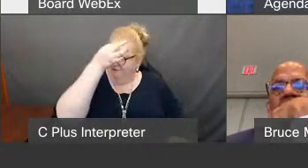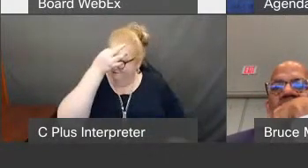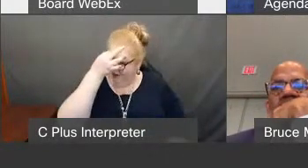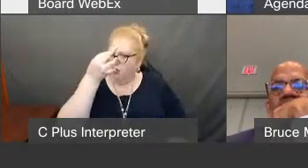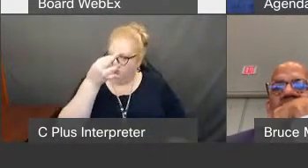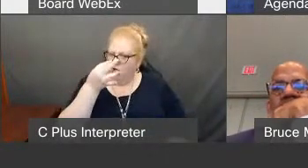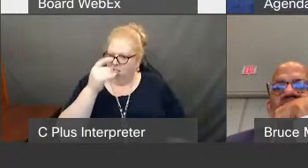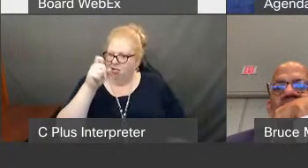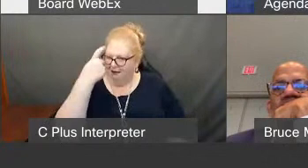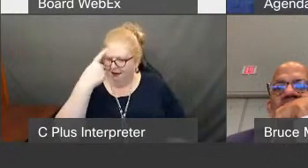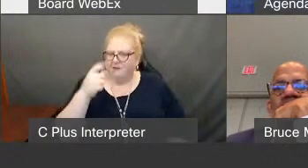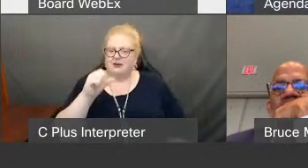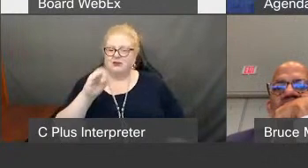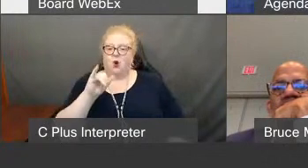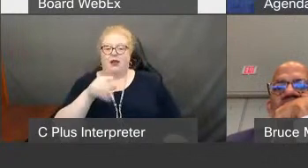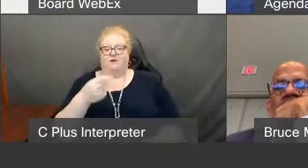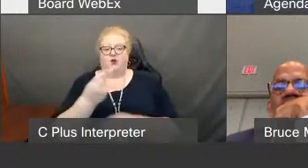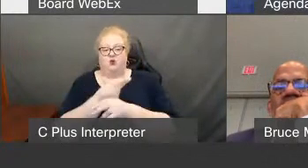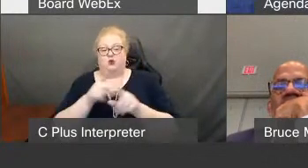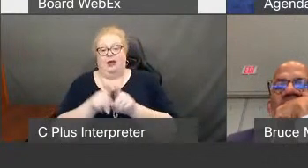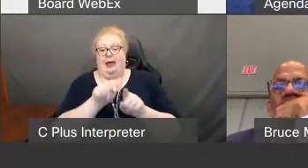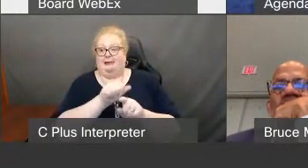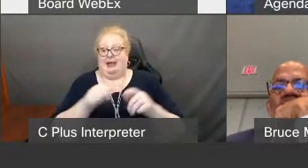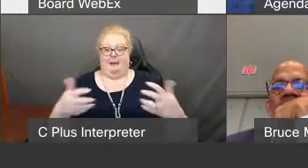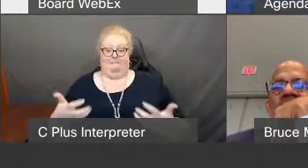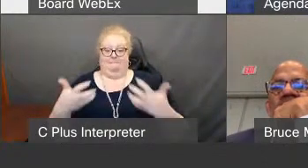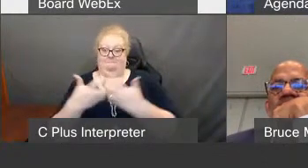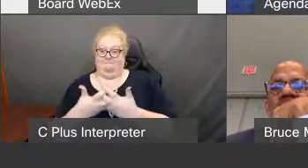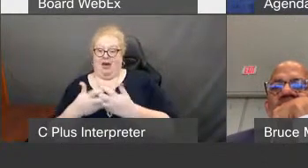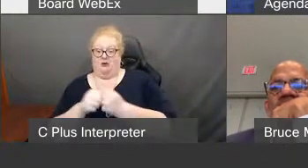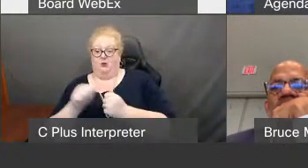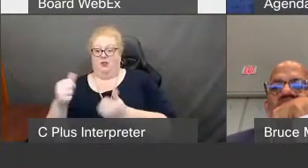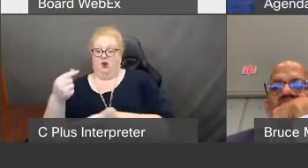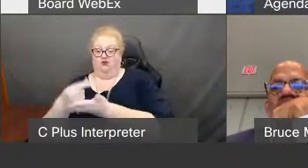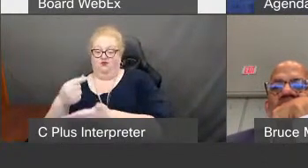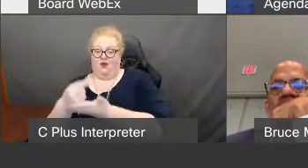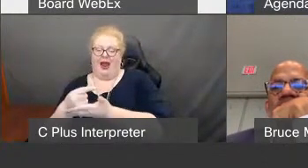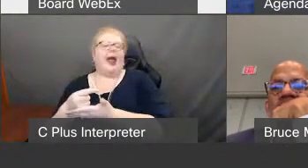if you also use it as match. So we've got to be cautious about that as well.